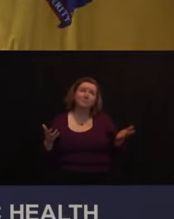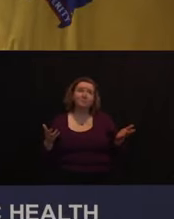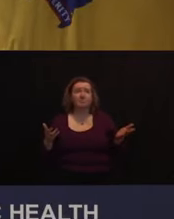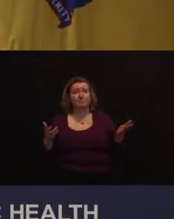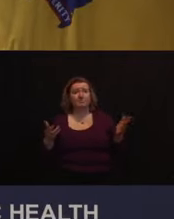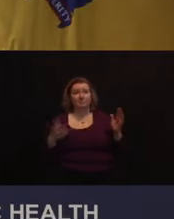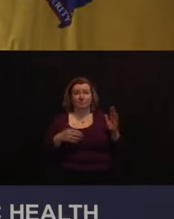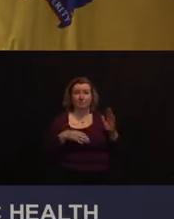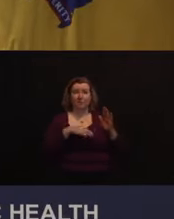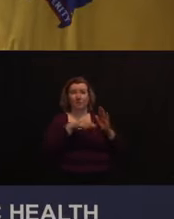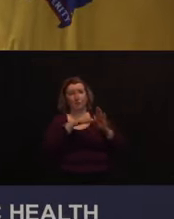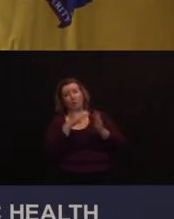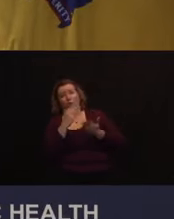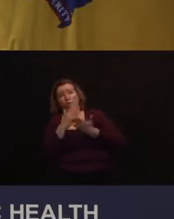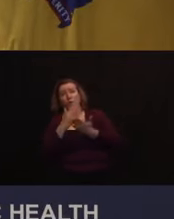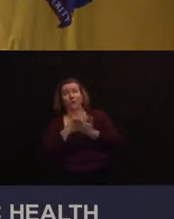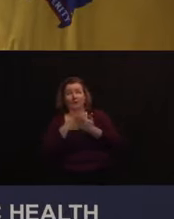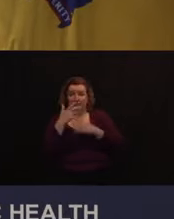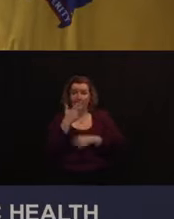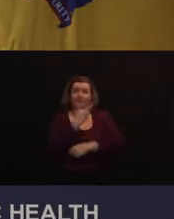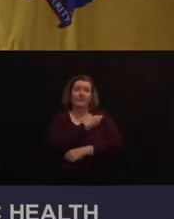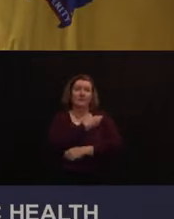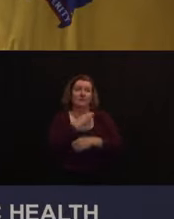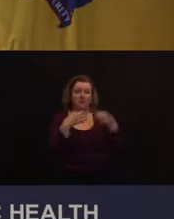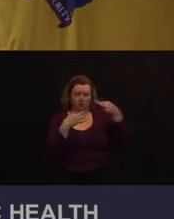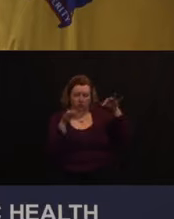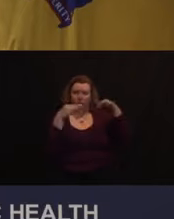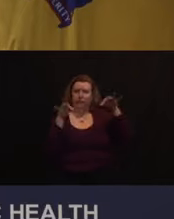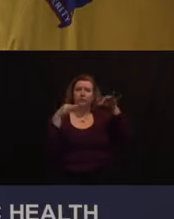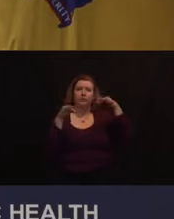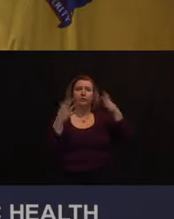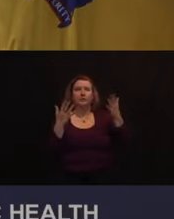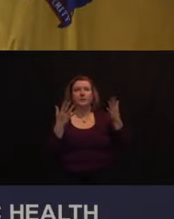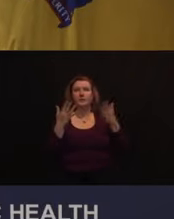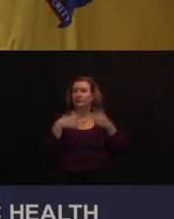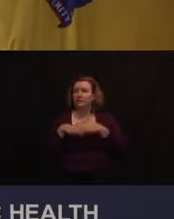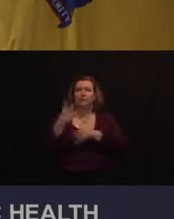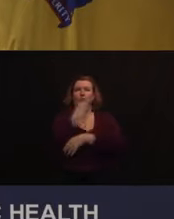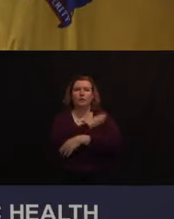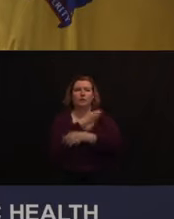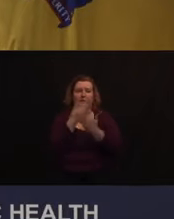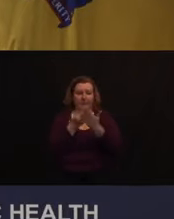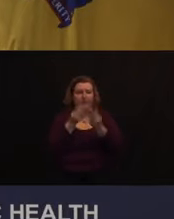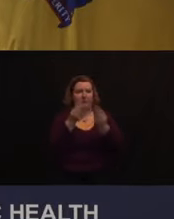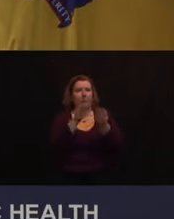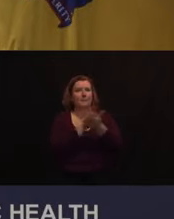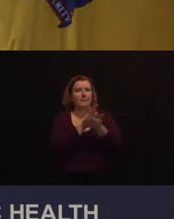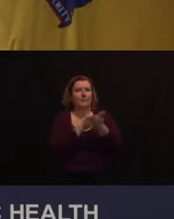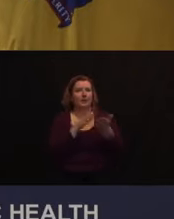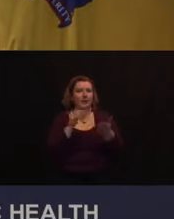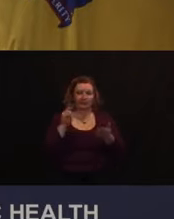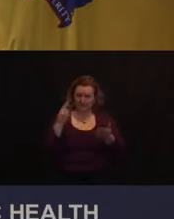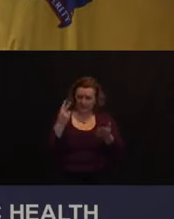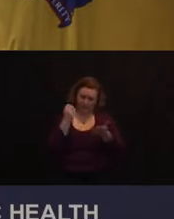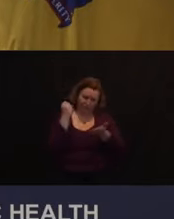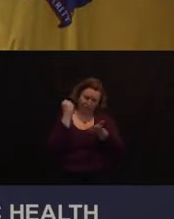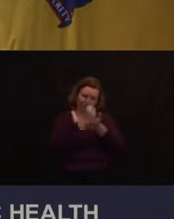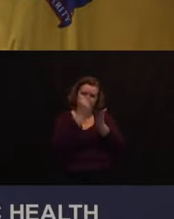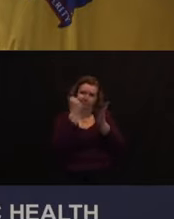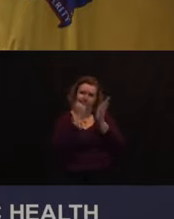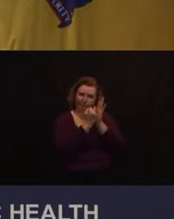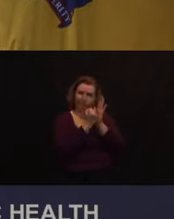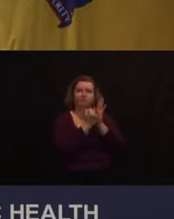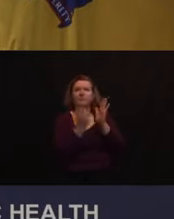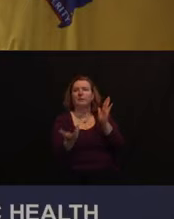piece of paper that they get when they leave their first dose, and they've got their second dose date and time on